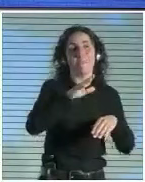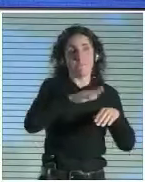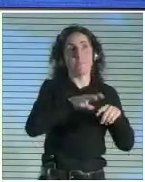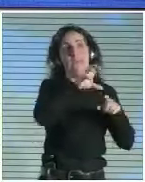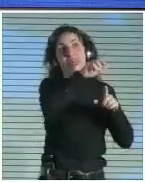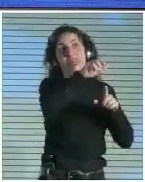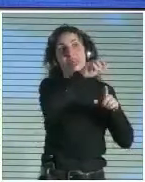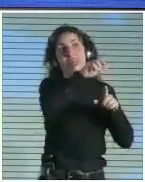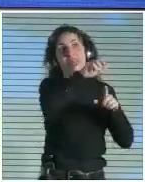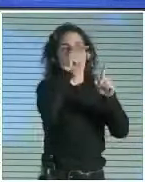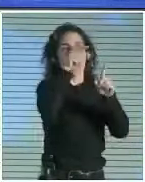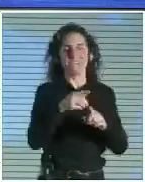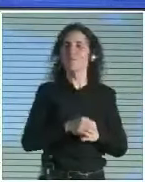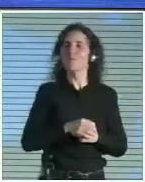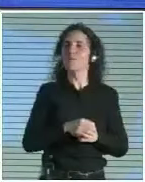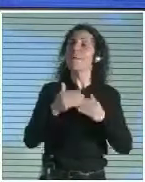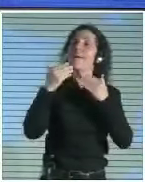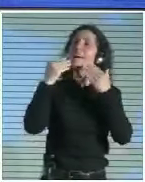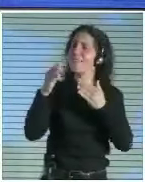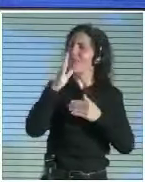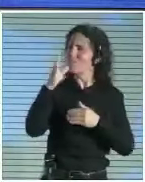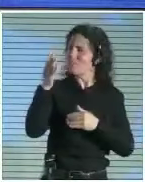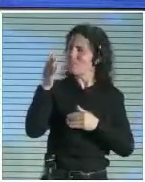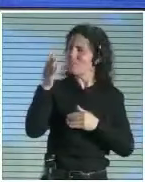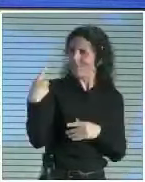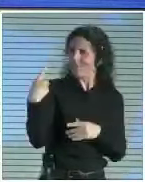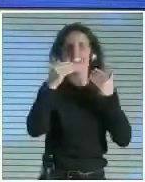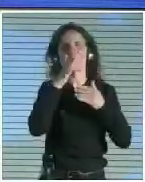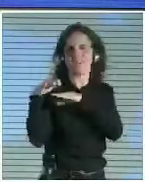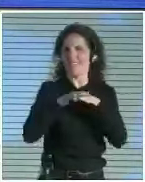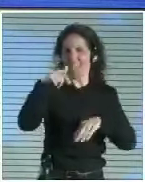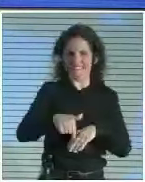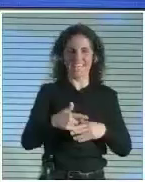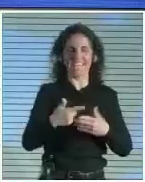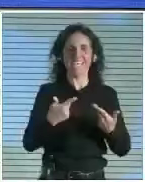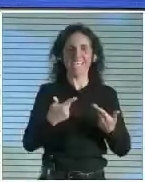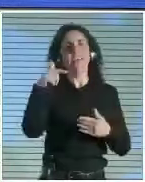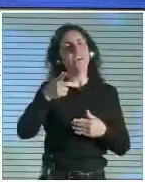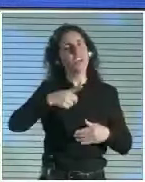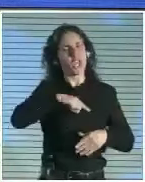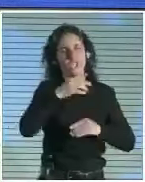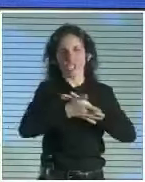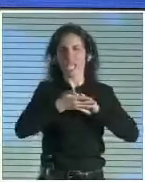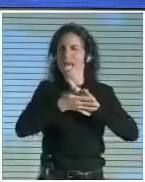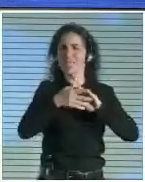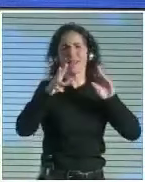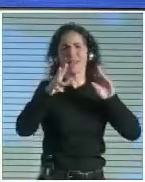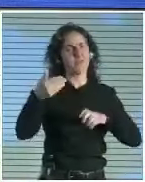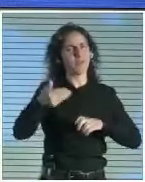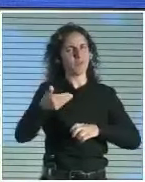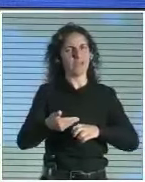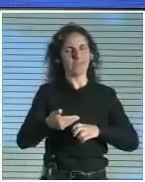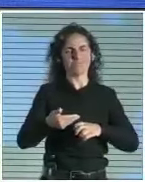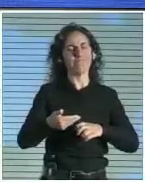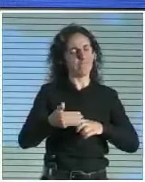important topic. And Austria is compared to Mexico and Canada, a small country, but with a big intensive tourism with a lot of